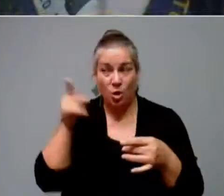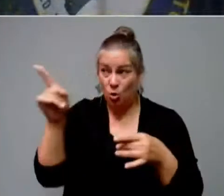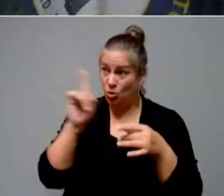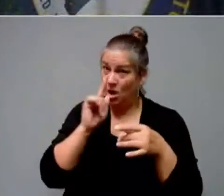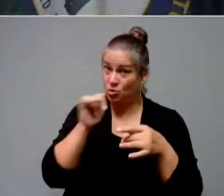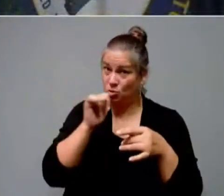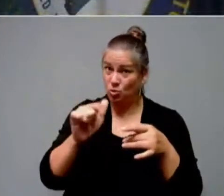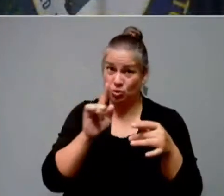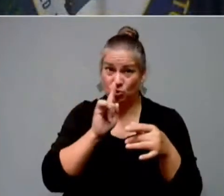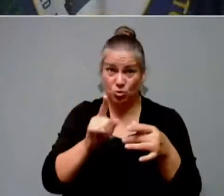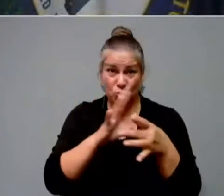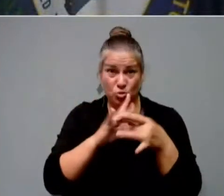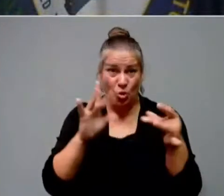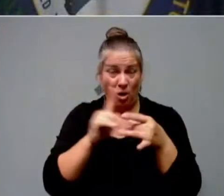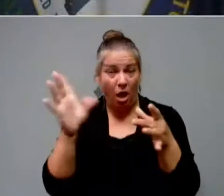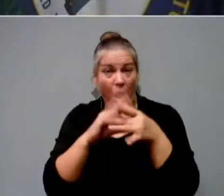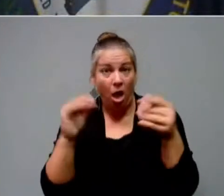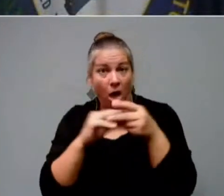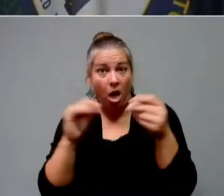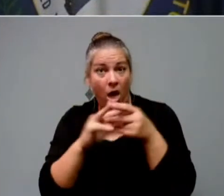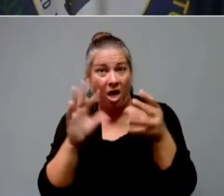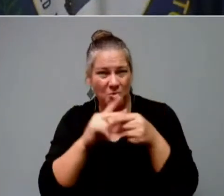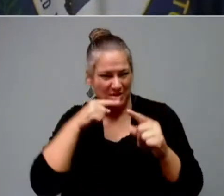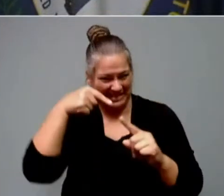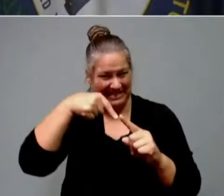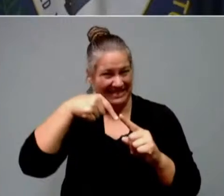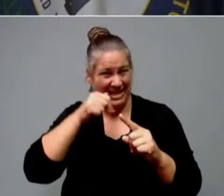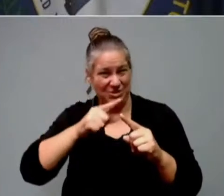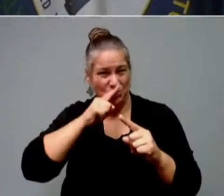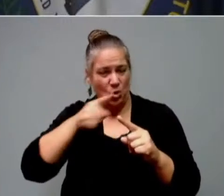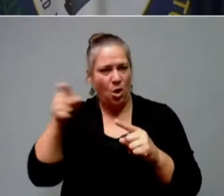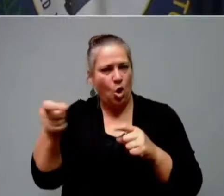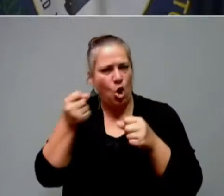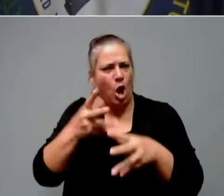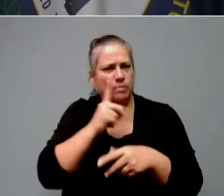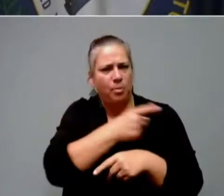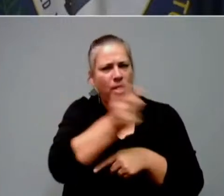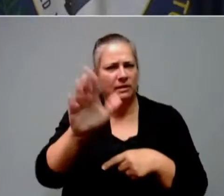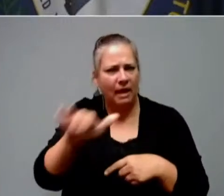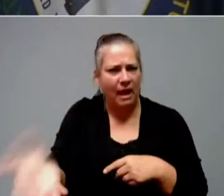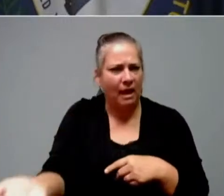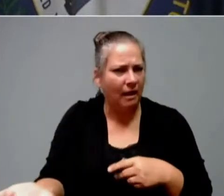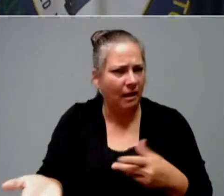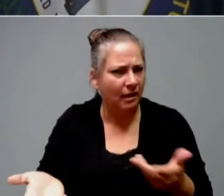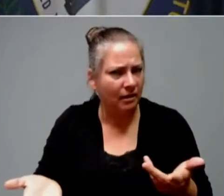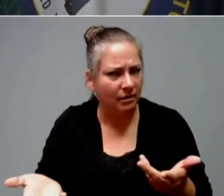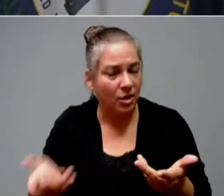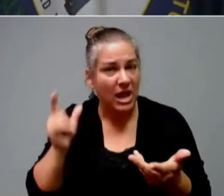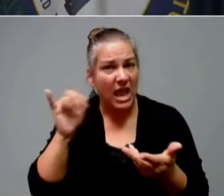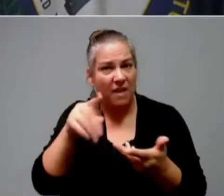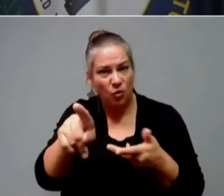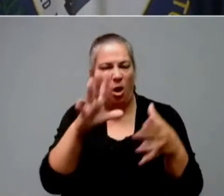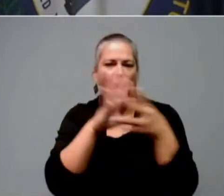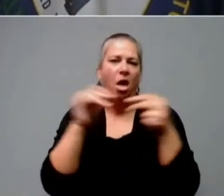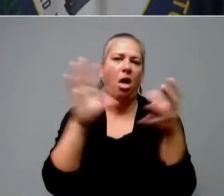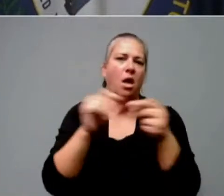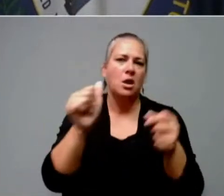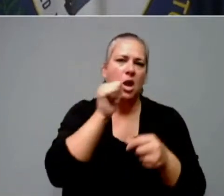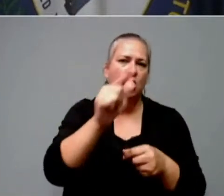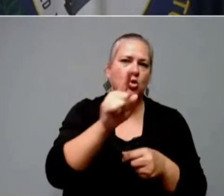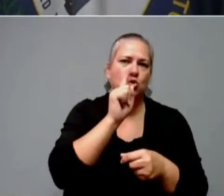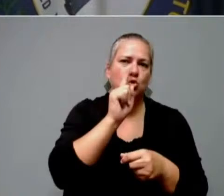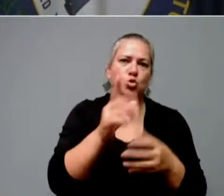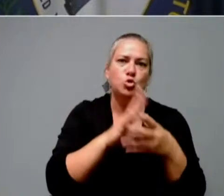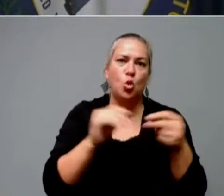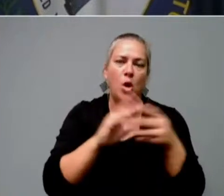going out there and saying false and demonstrably inaccurate information about the utility and value of masks,